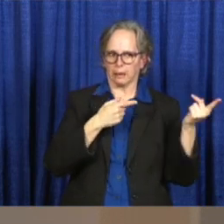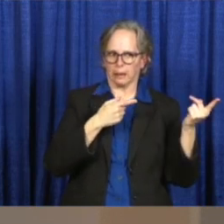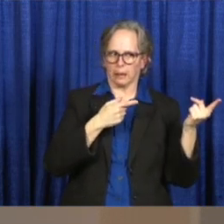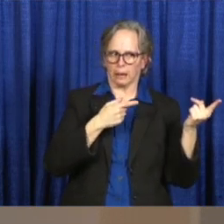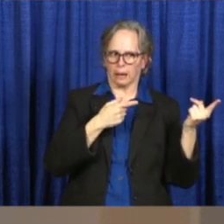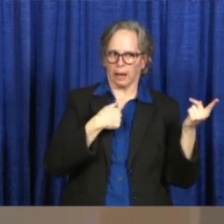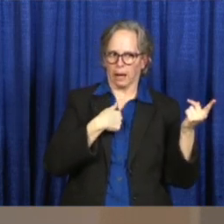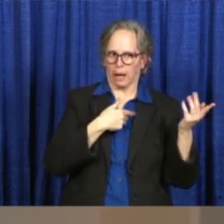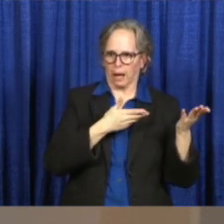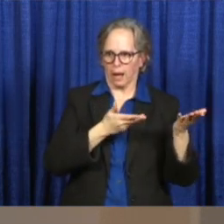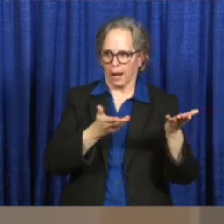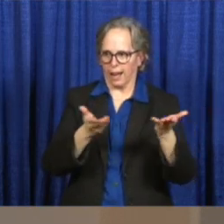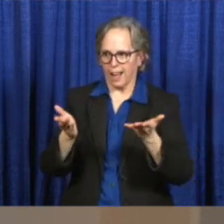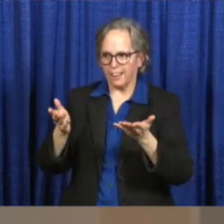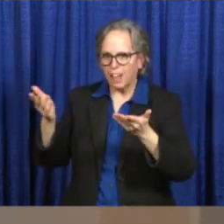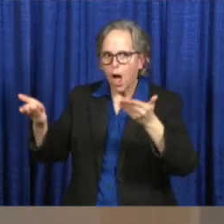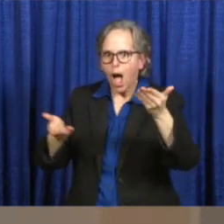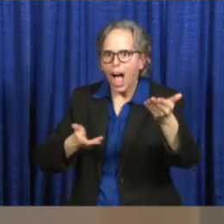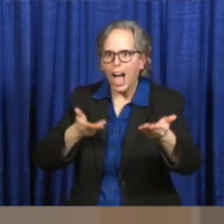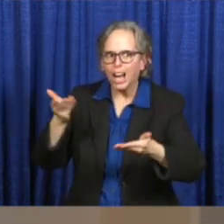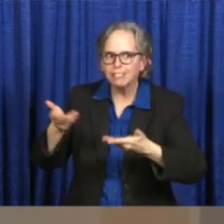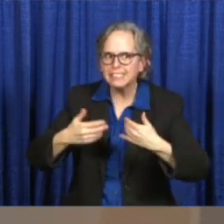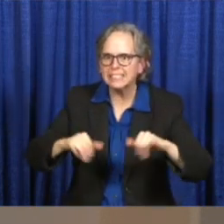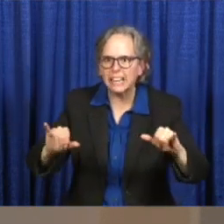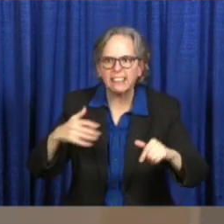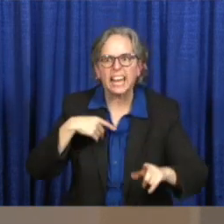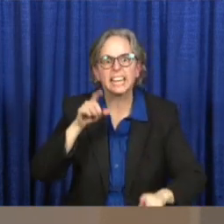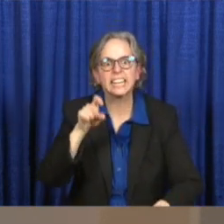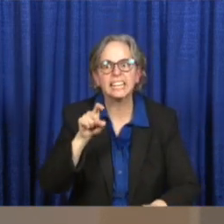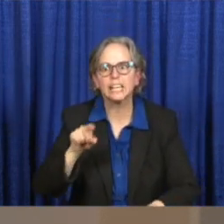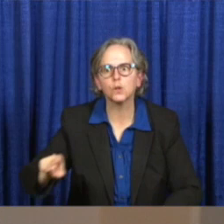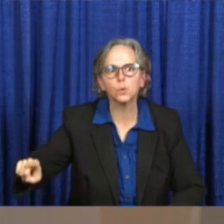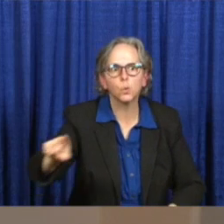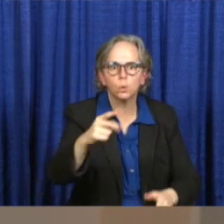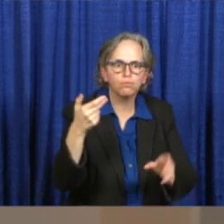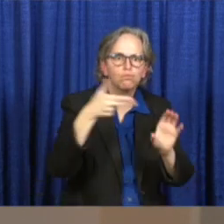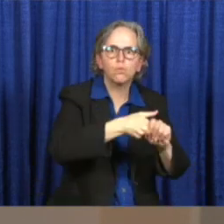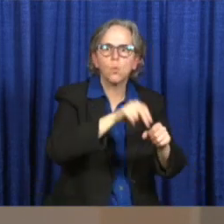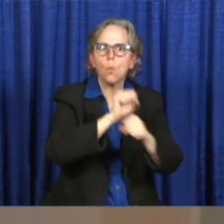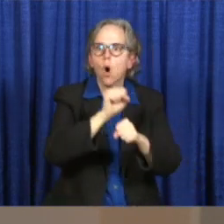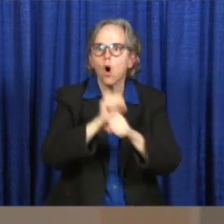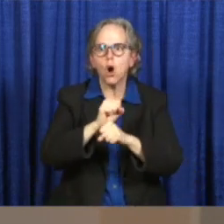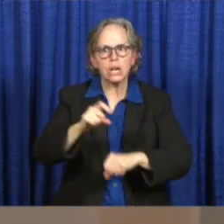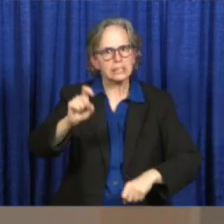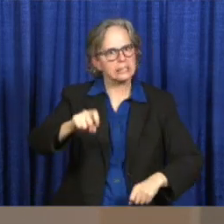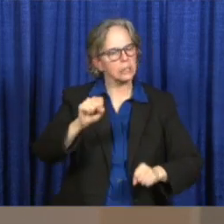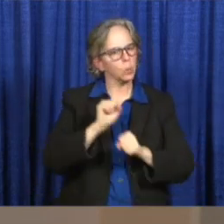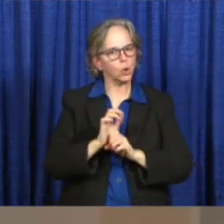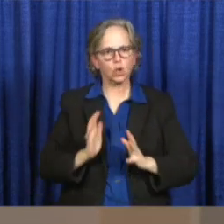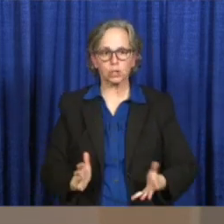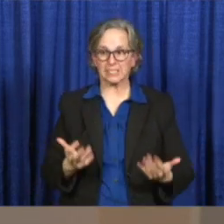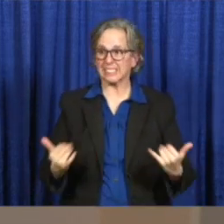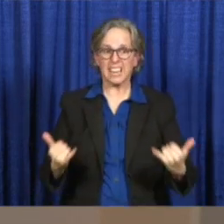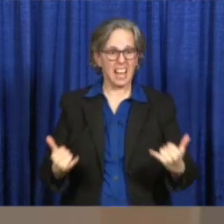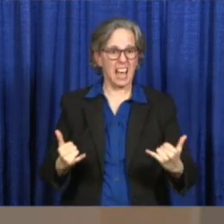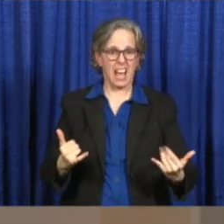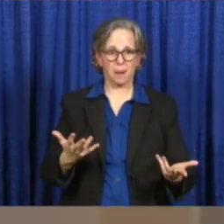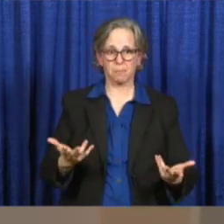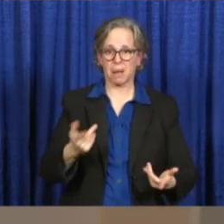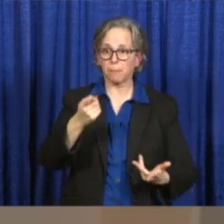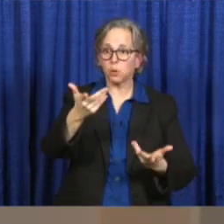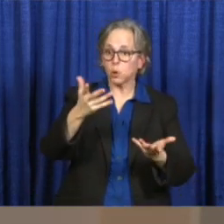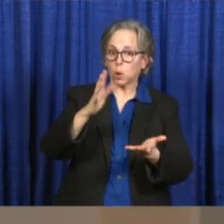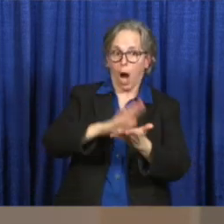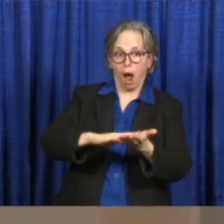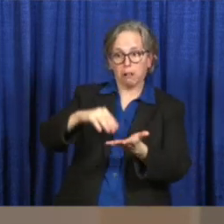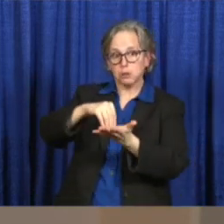They're having a difficult time meeting your needs, and particularly if you're maybe a college student who